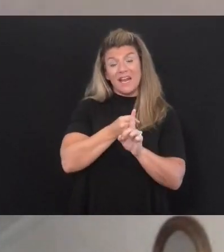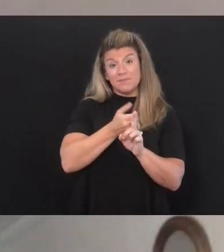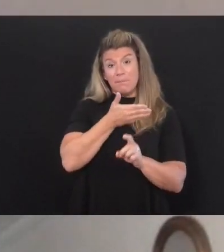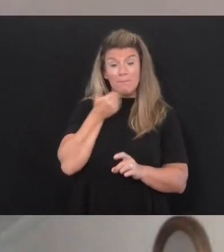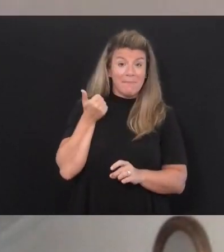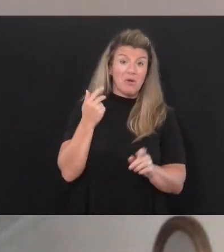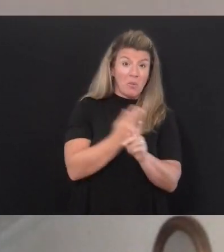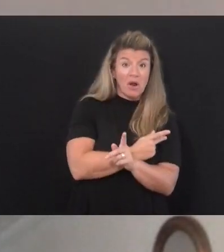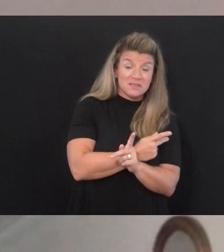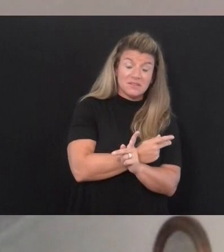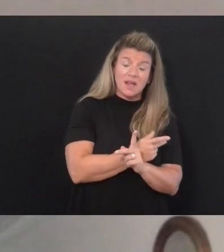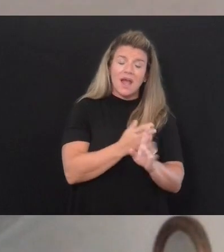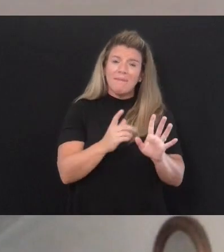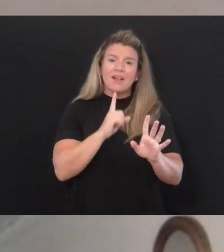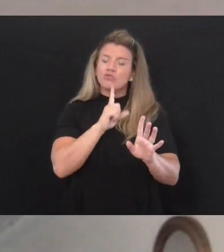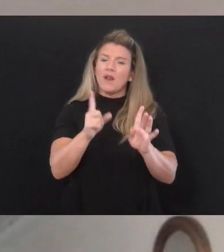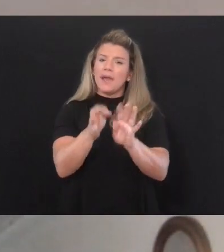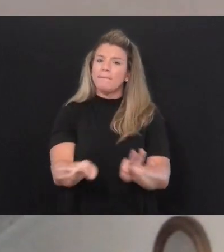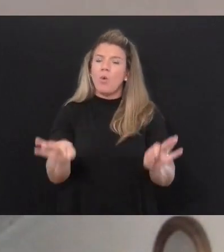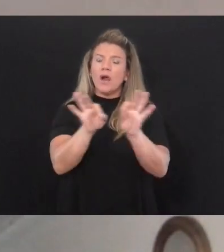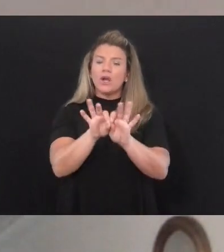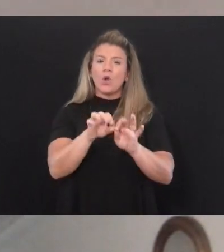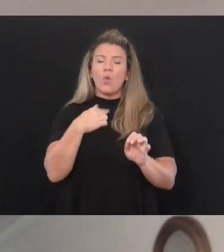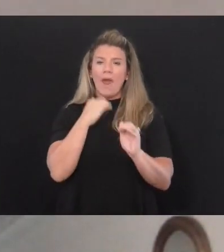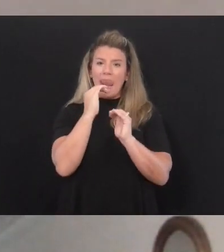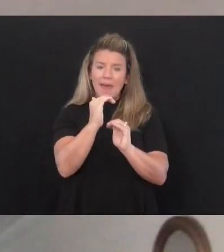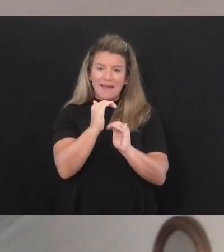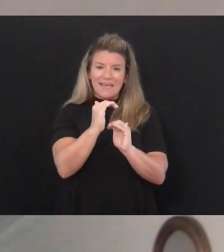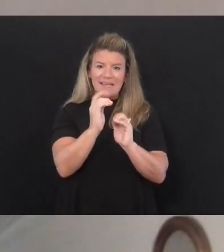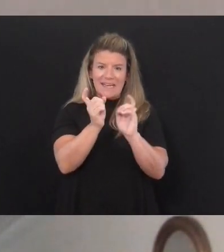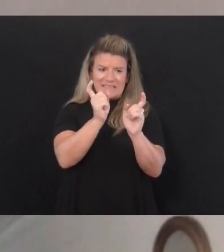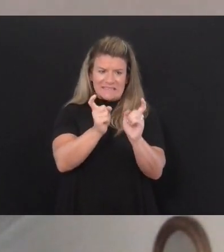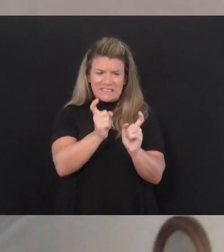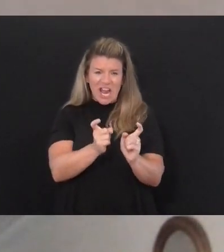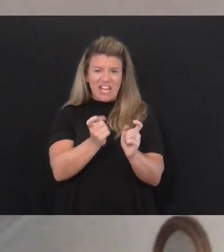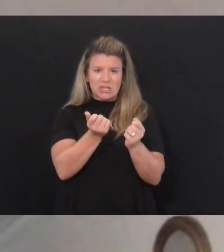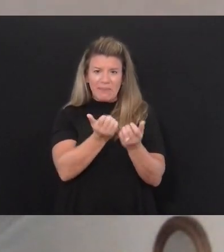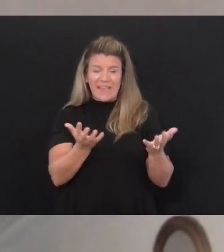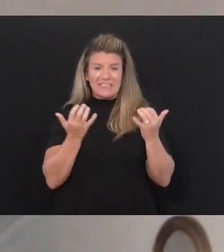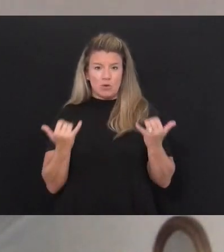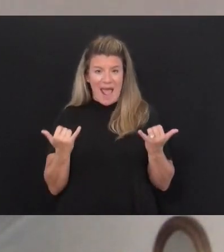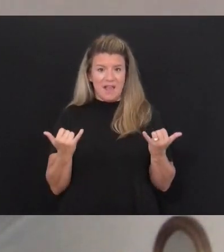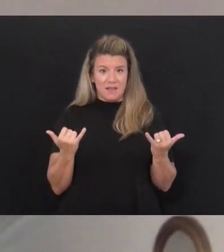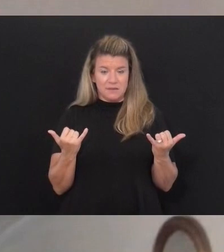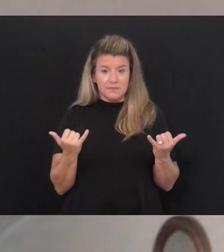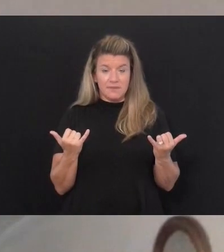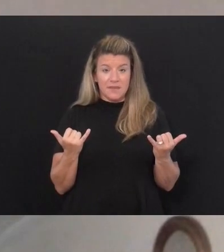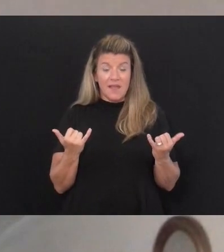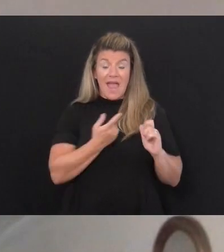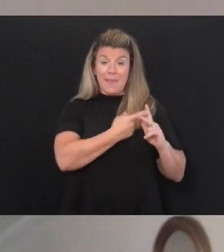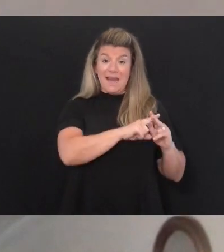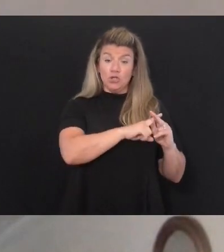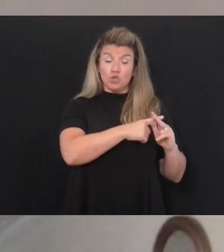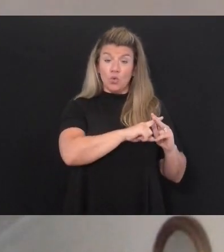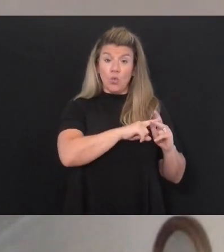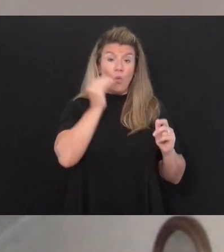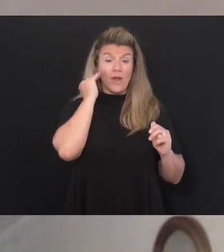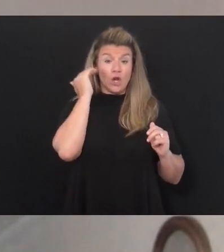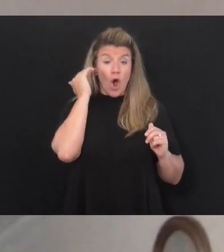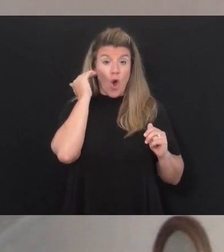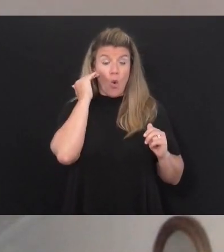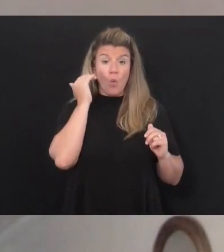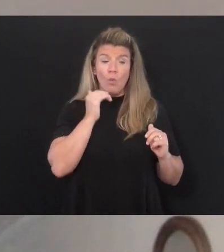but and we'll help you through that. But nevertheless, the only other thing I have is just this. I always